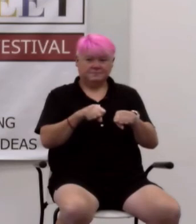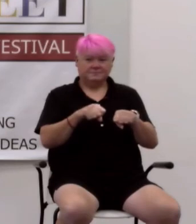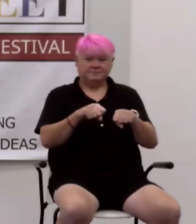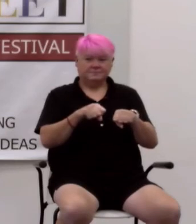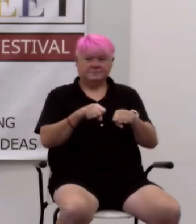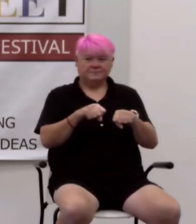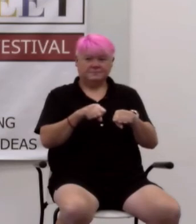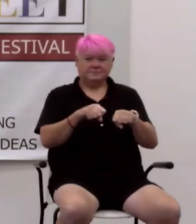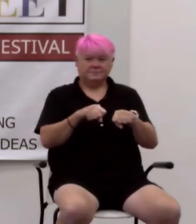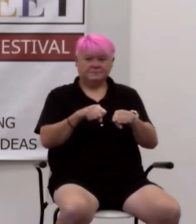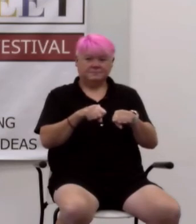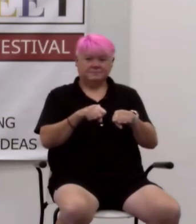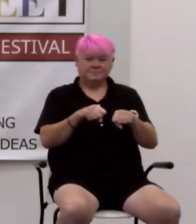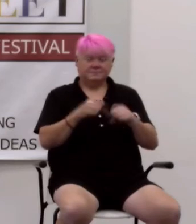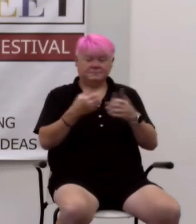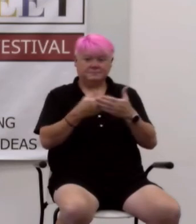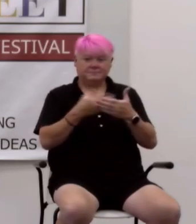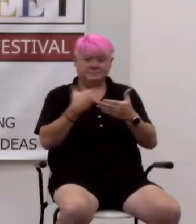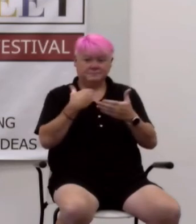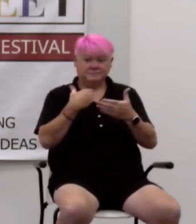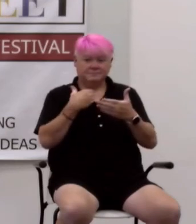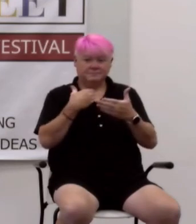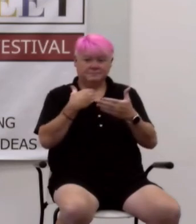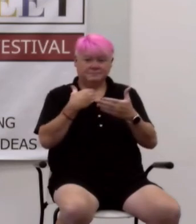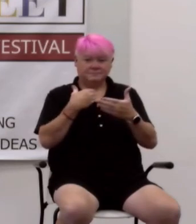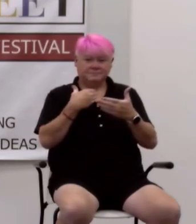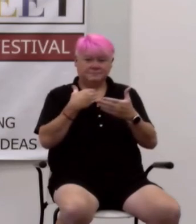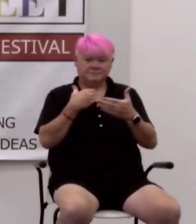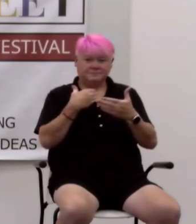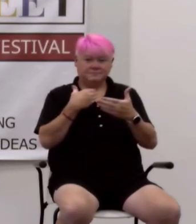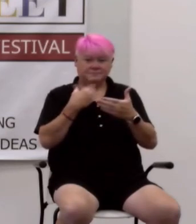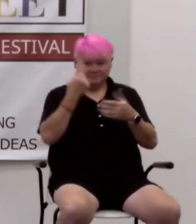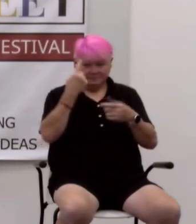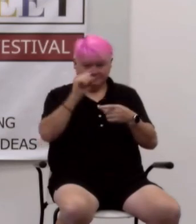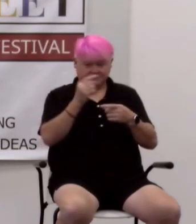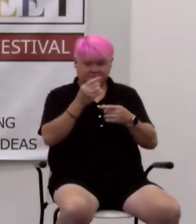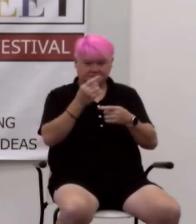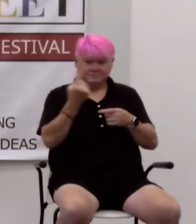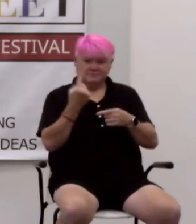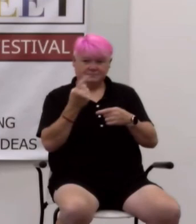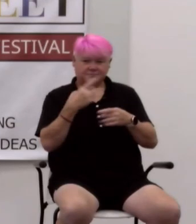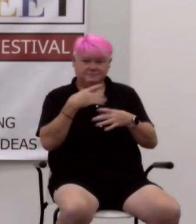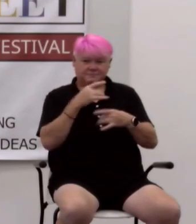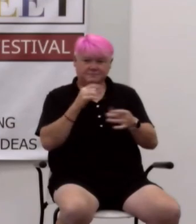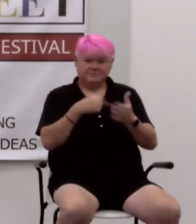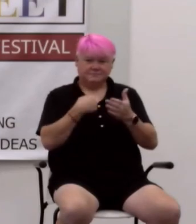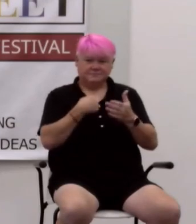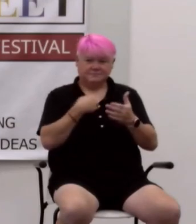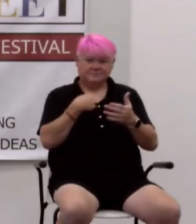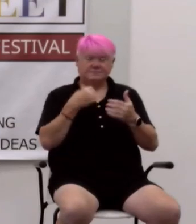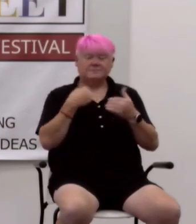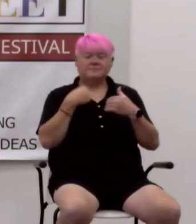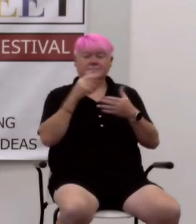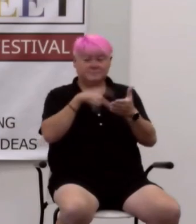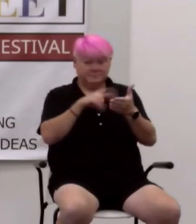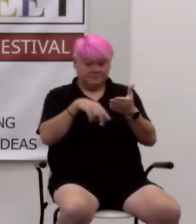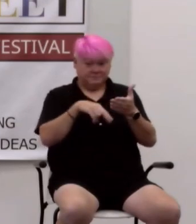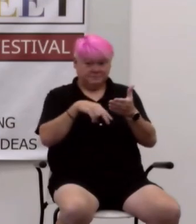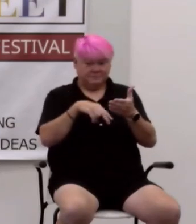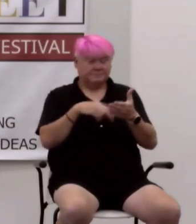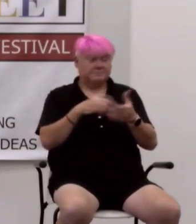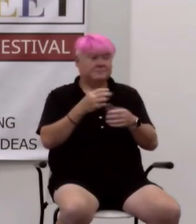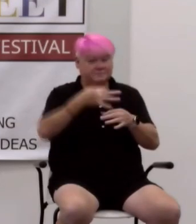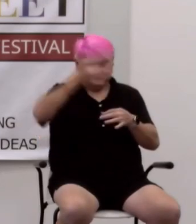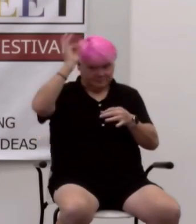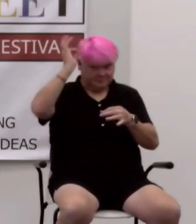possible for someone like me. I also read by an Indigenous person. It's